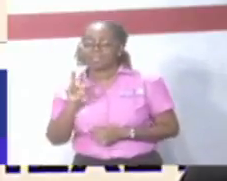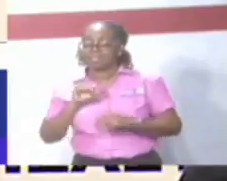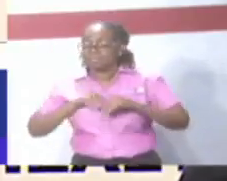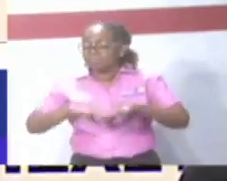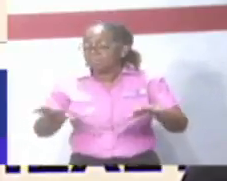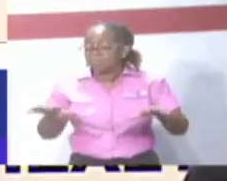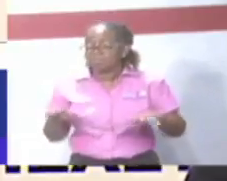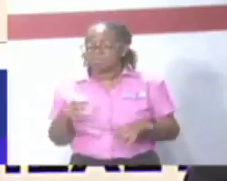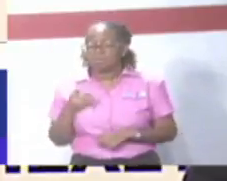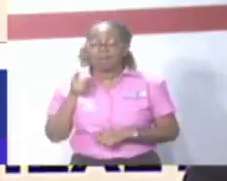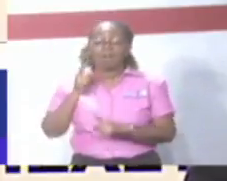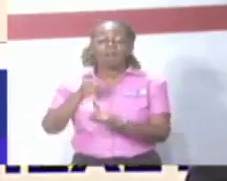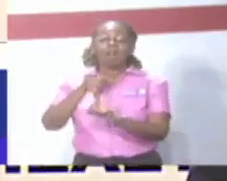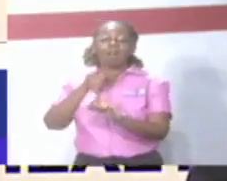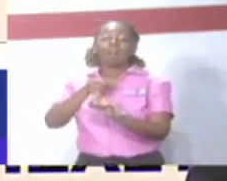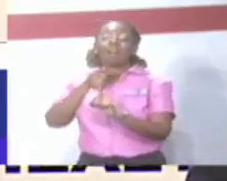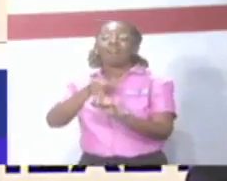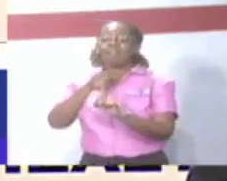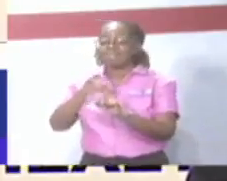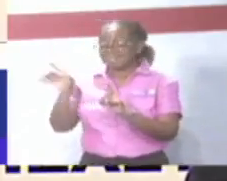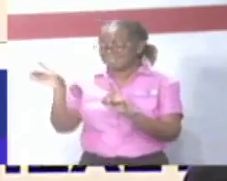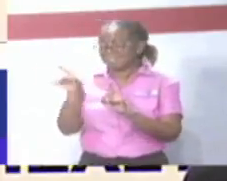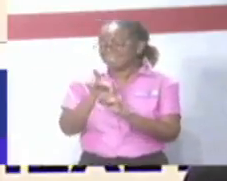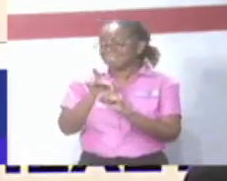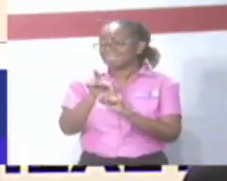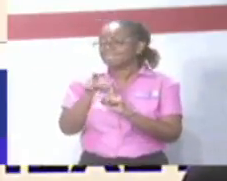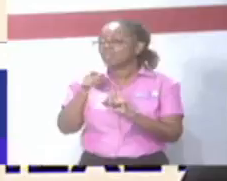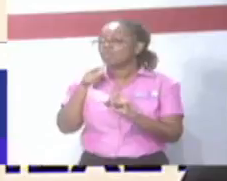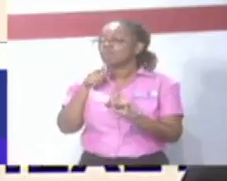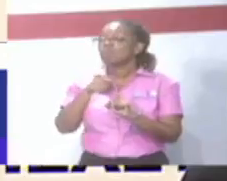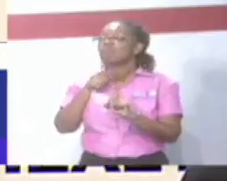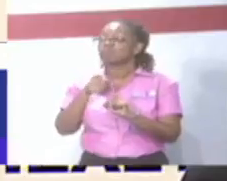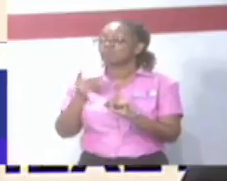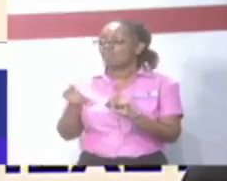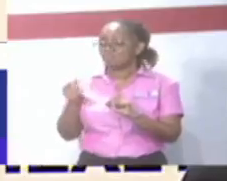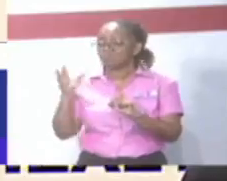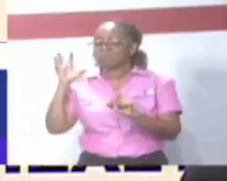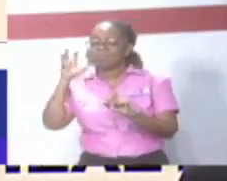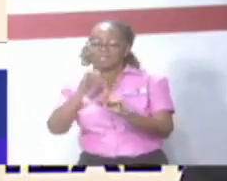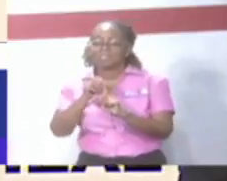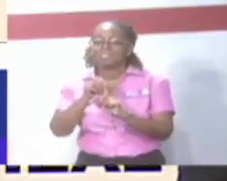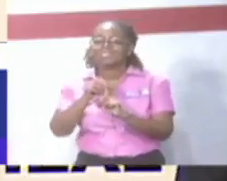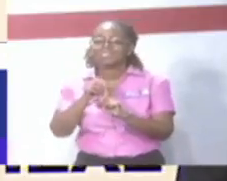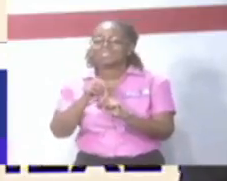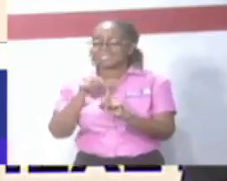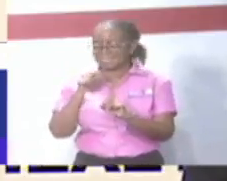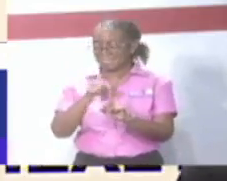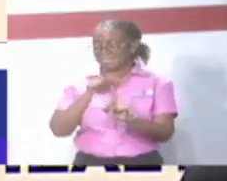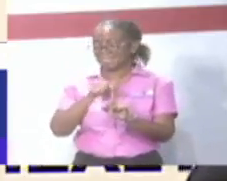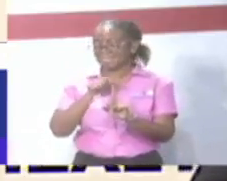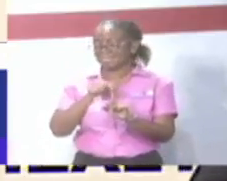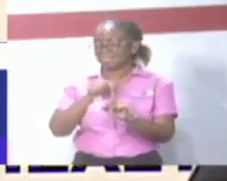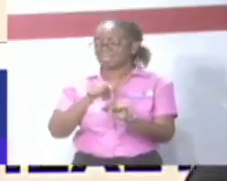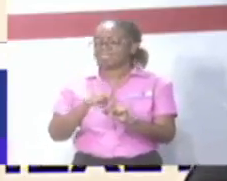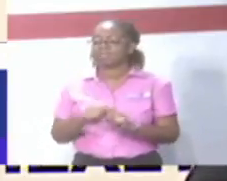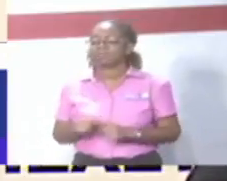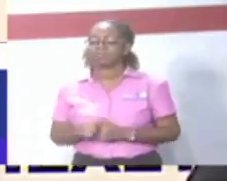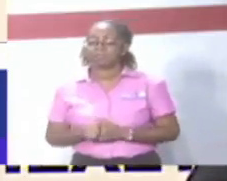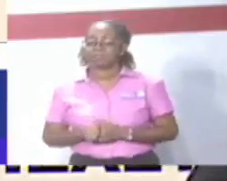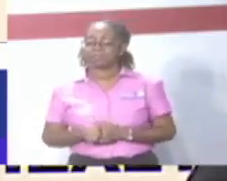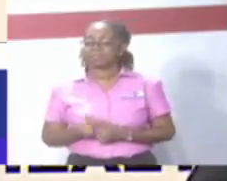to recognize the intruder and to bite first, ask questions later. But not only that, it calls for